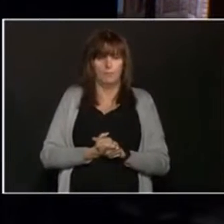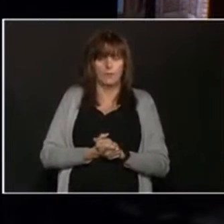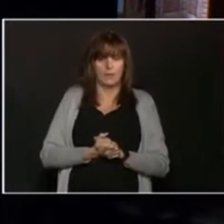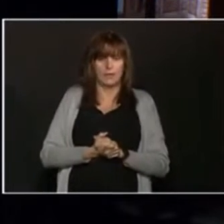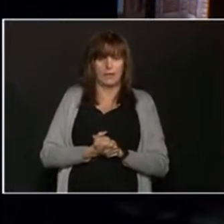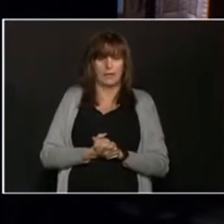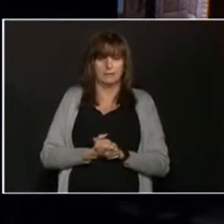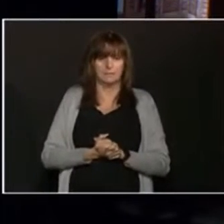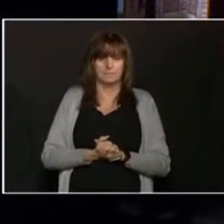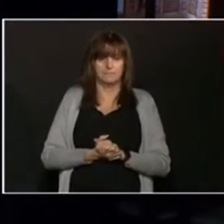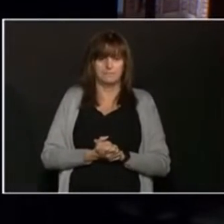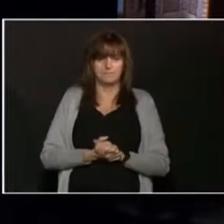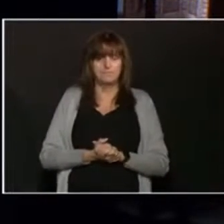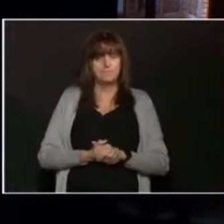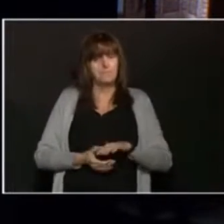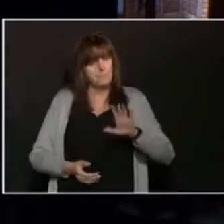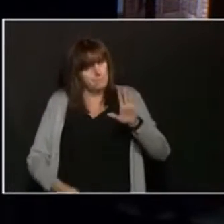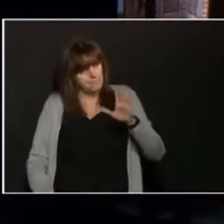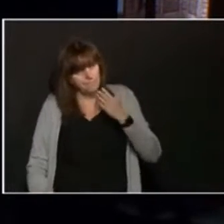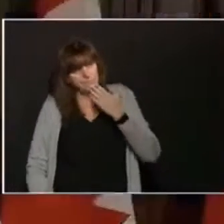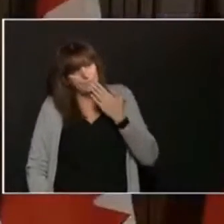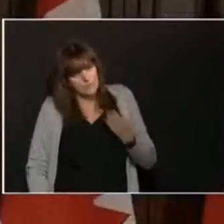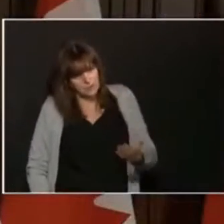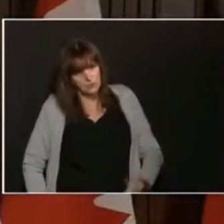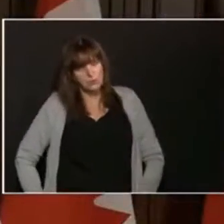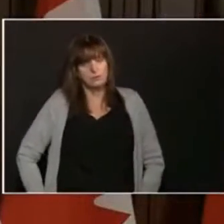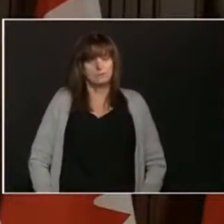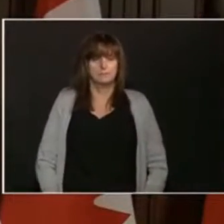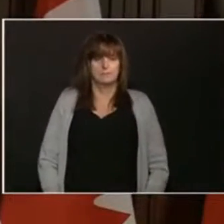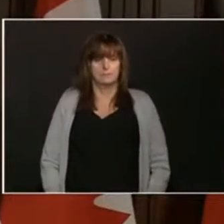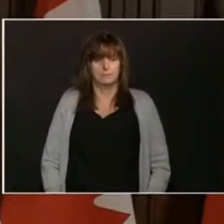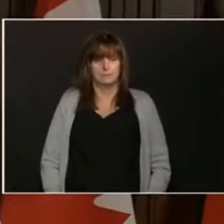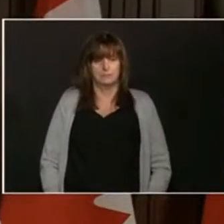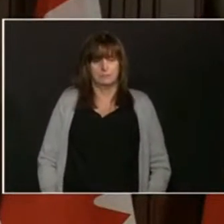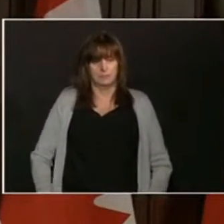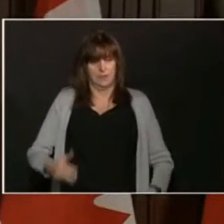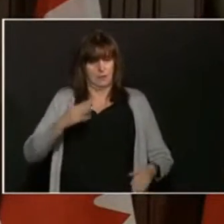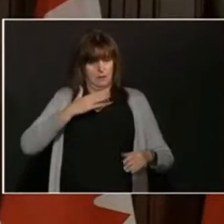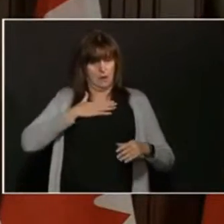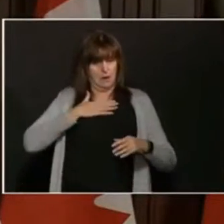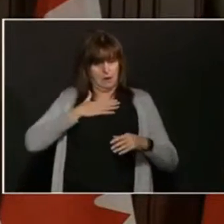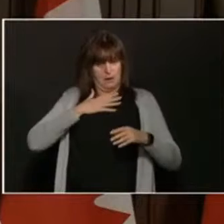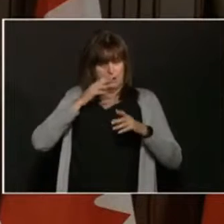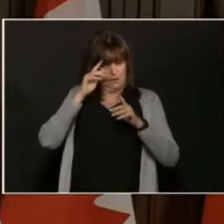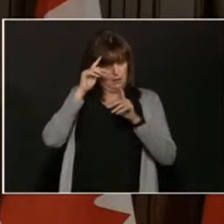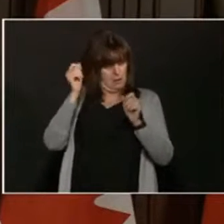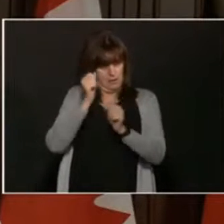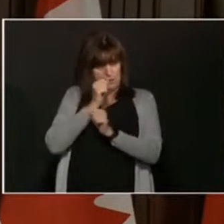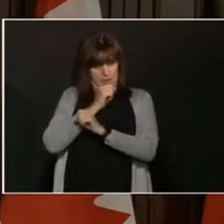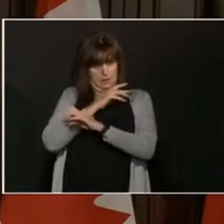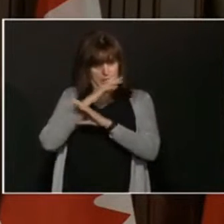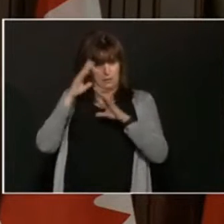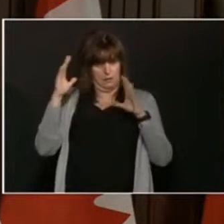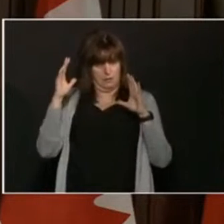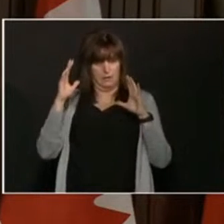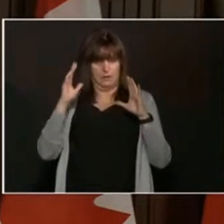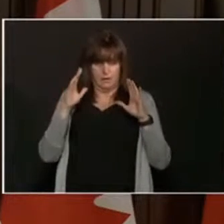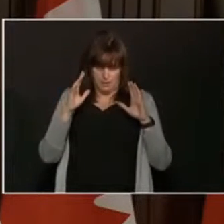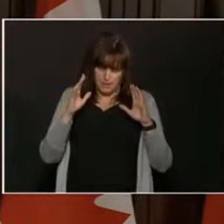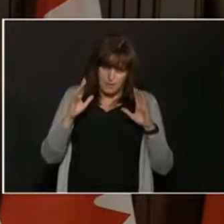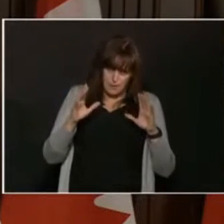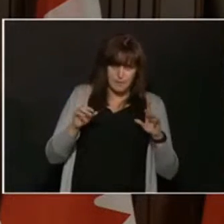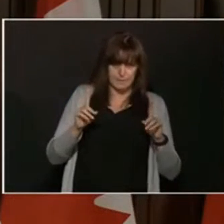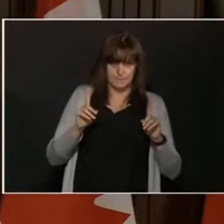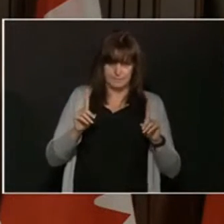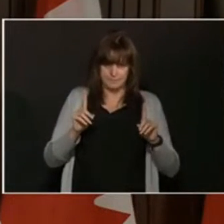Thank you. Thank you for the question. I think maybe the way that I would approach that is to be very cautious about the discussion on how it